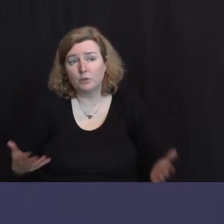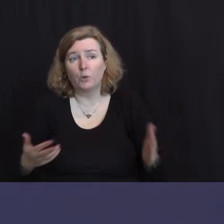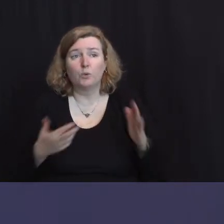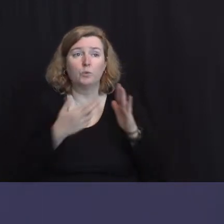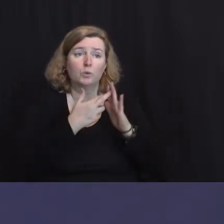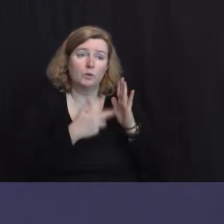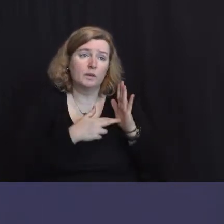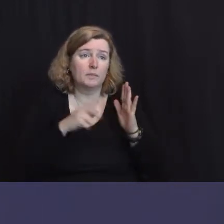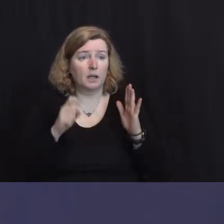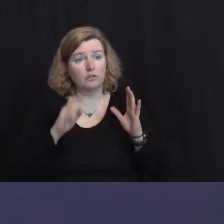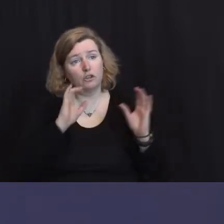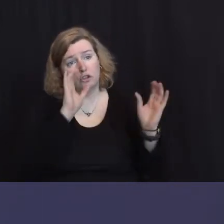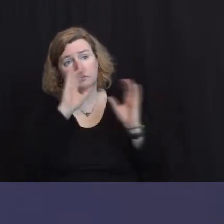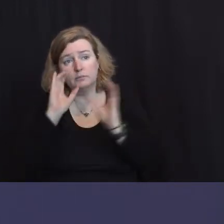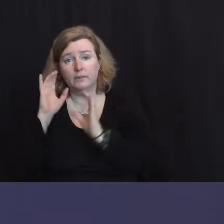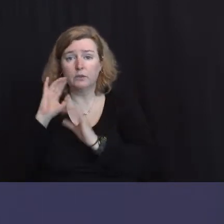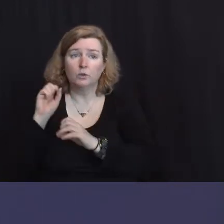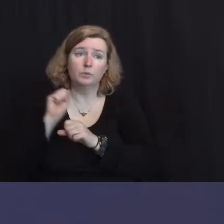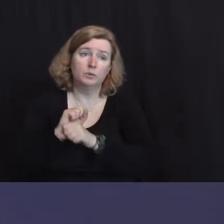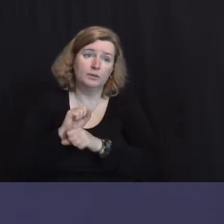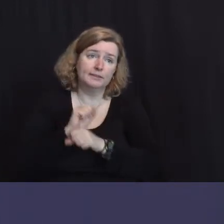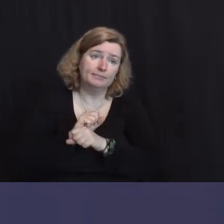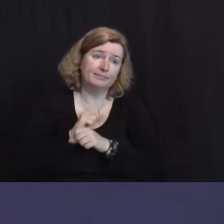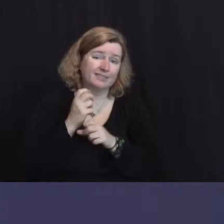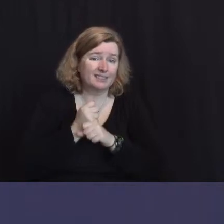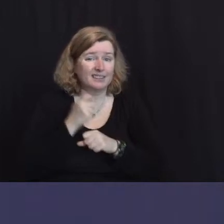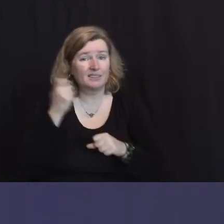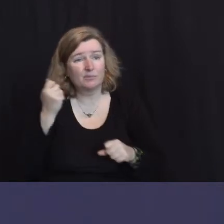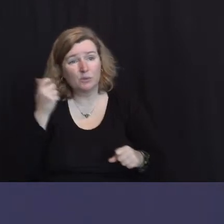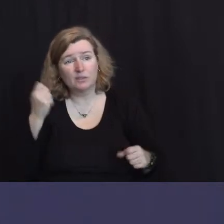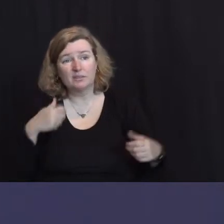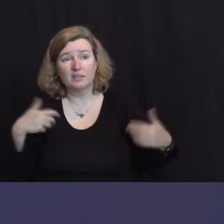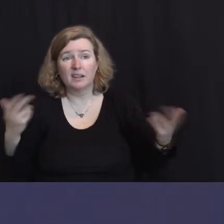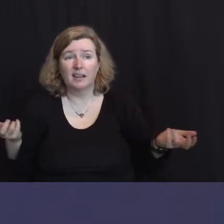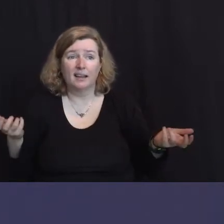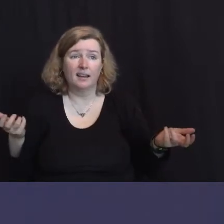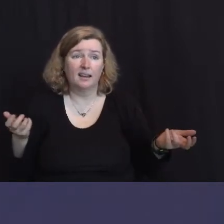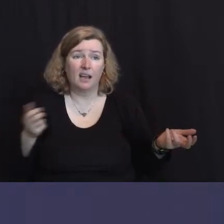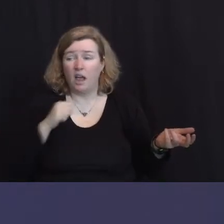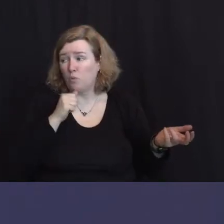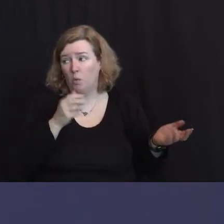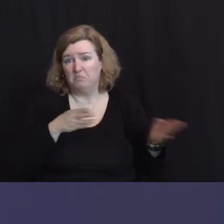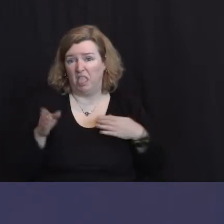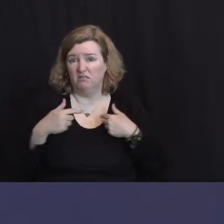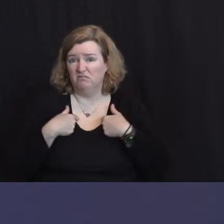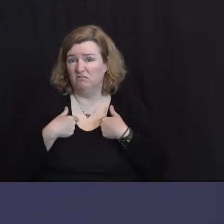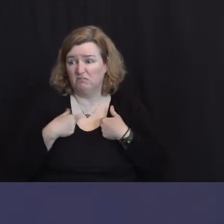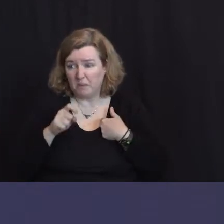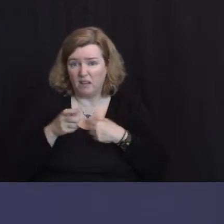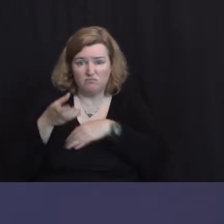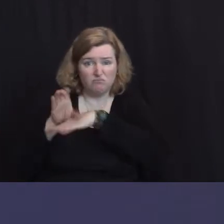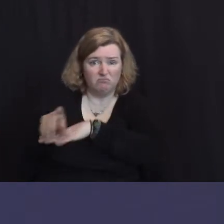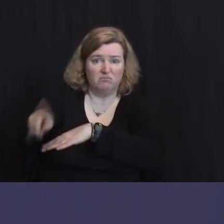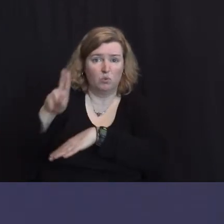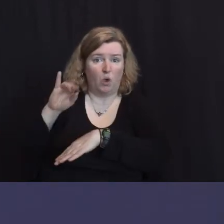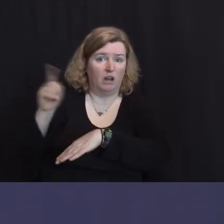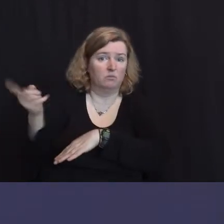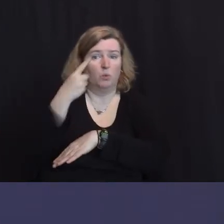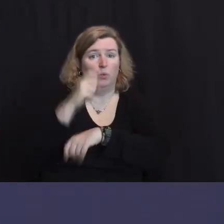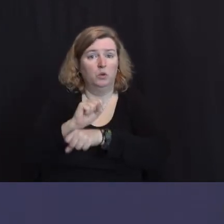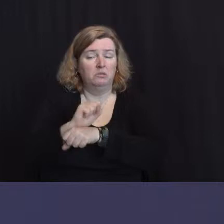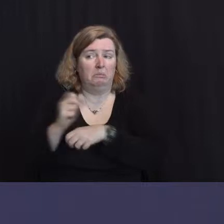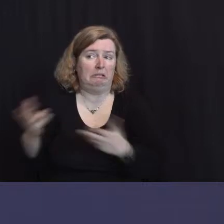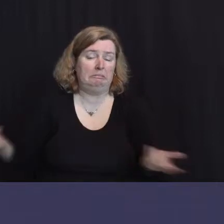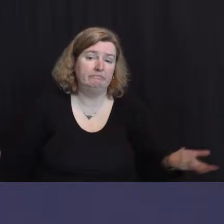plans, and I know that we won't pulling the 300. I didn't see that Nevada had done that. No plans to do either of